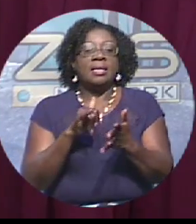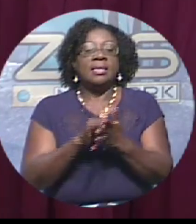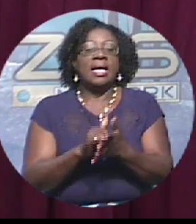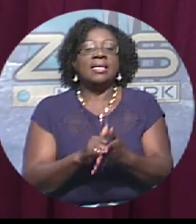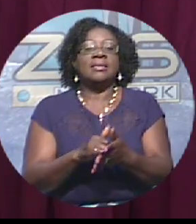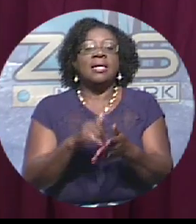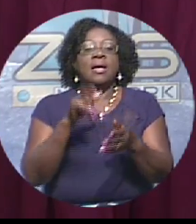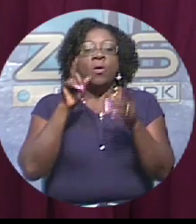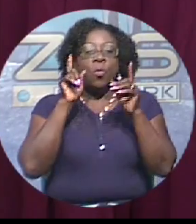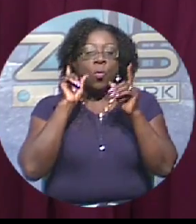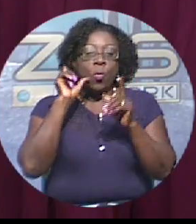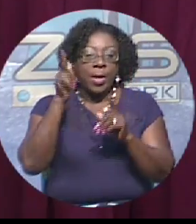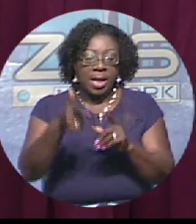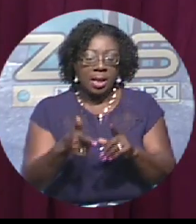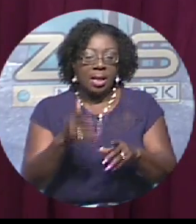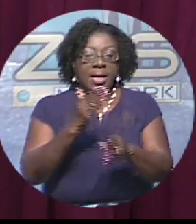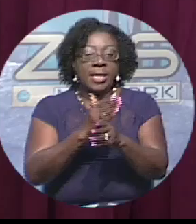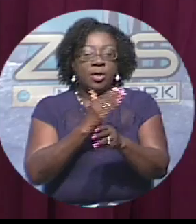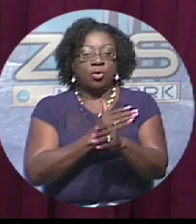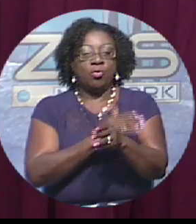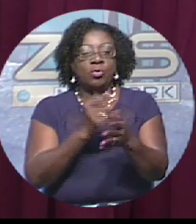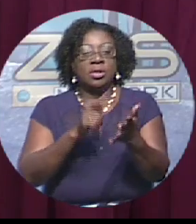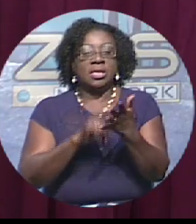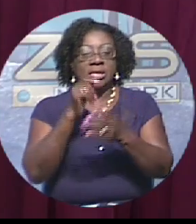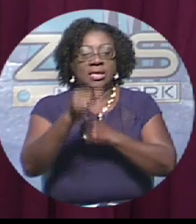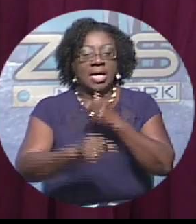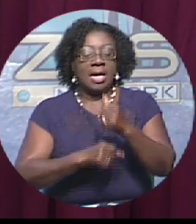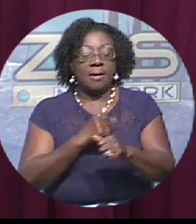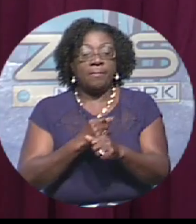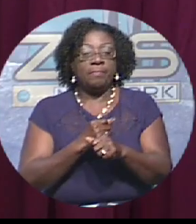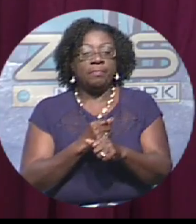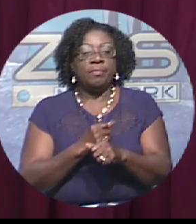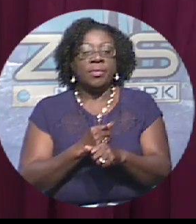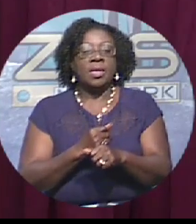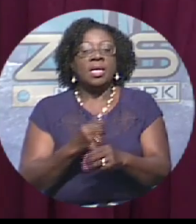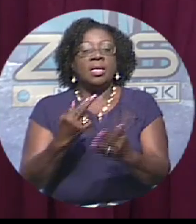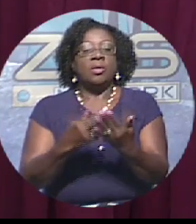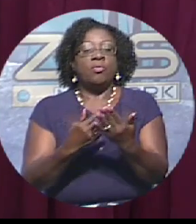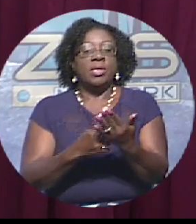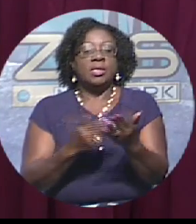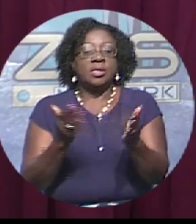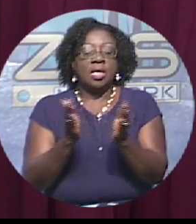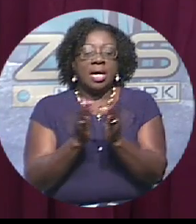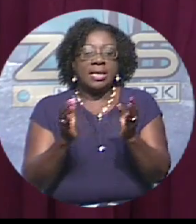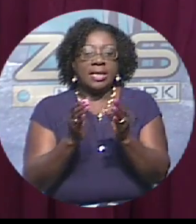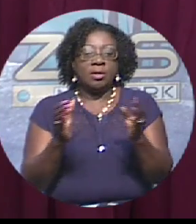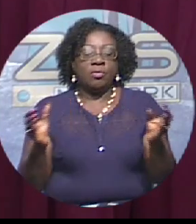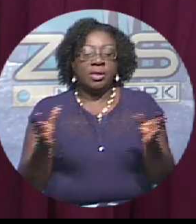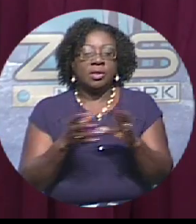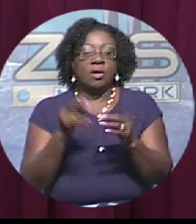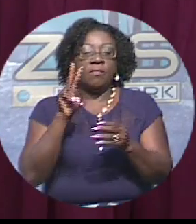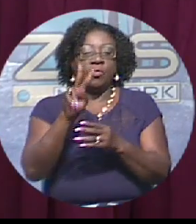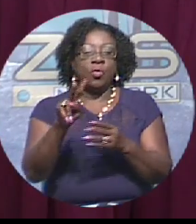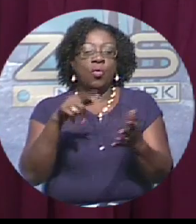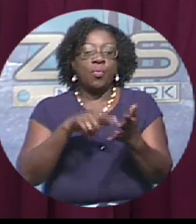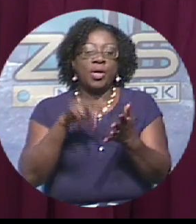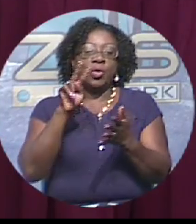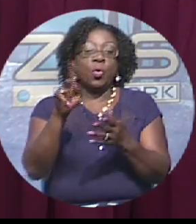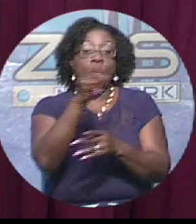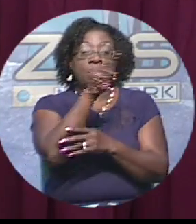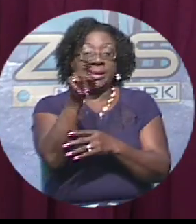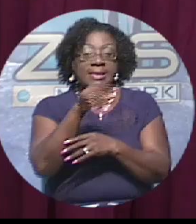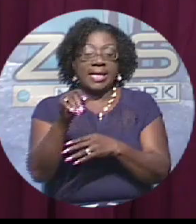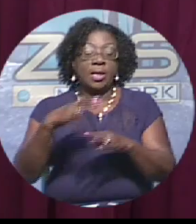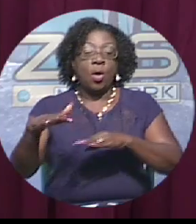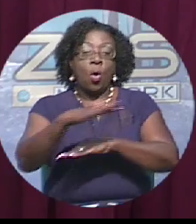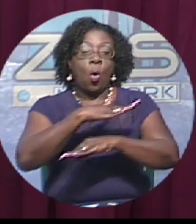by 2.6% this year. Bahamas registered an increase of 2.2%